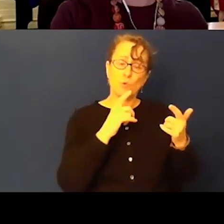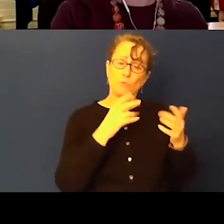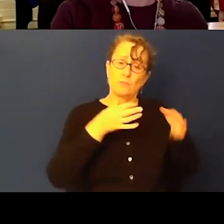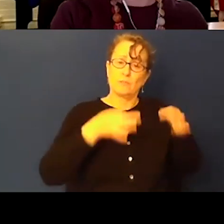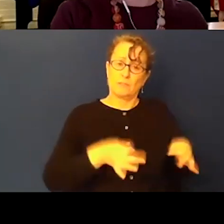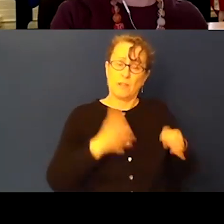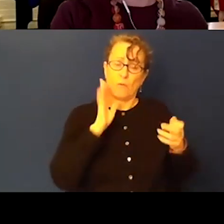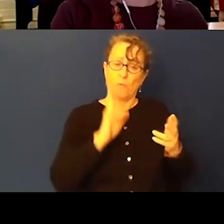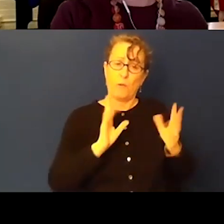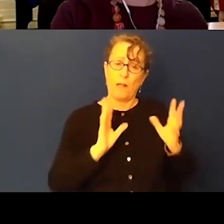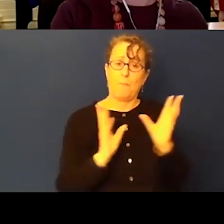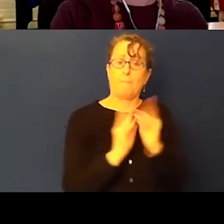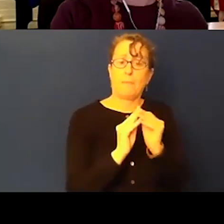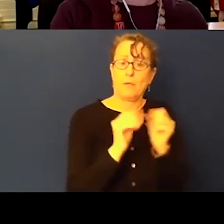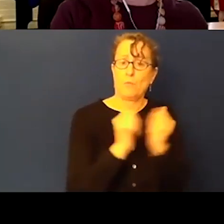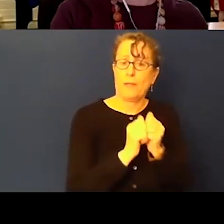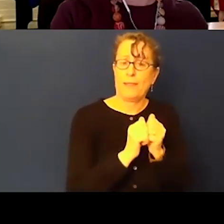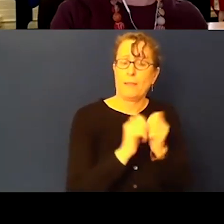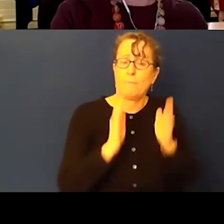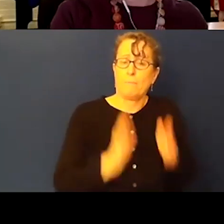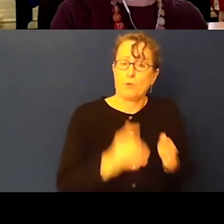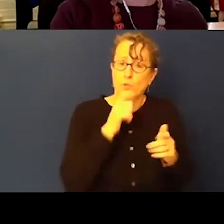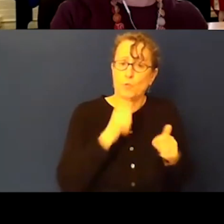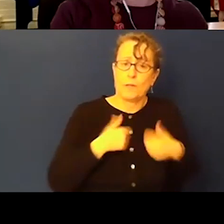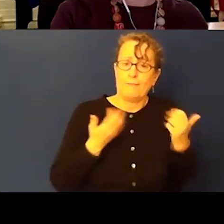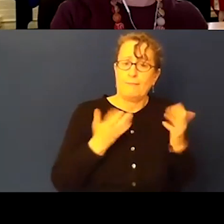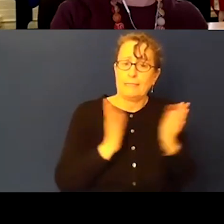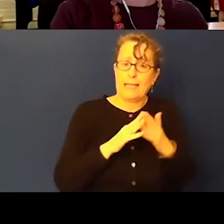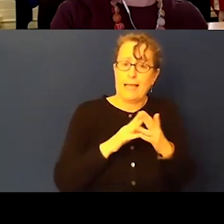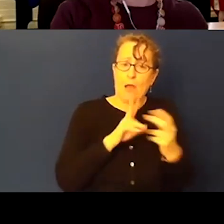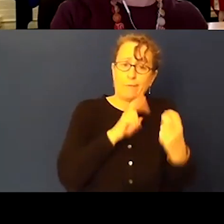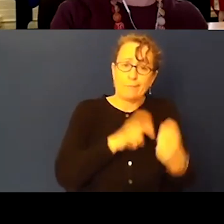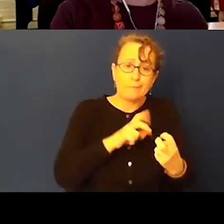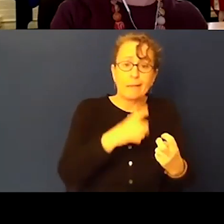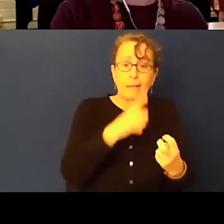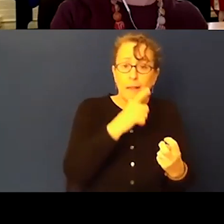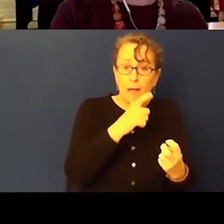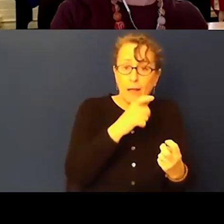those sort of like scheduled select board functions.